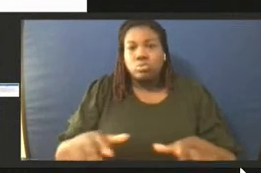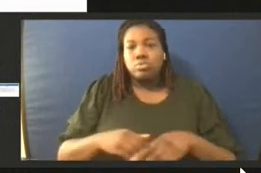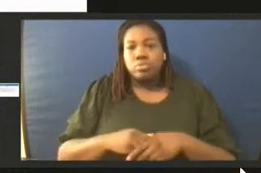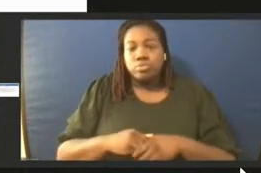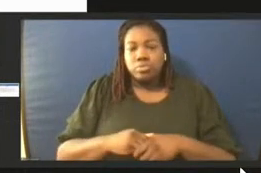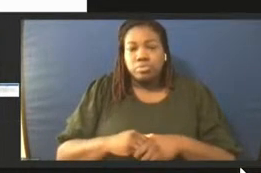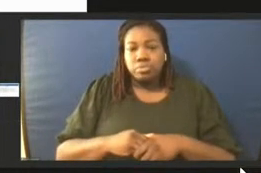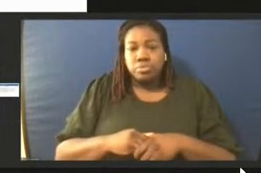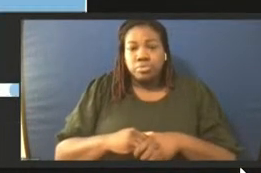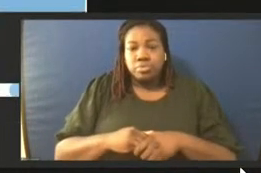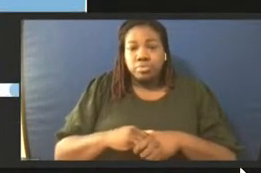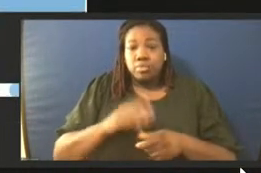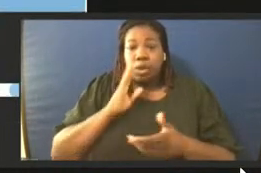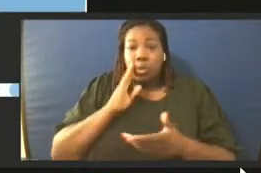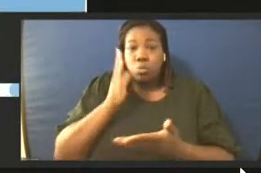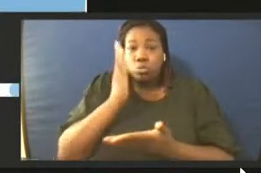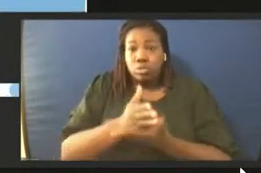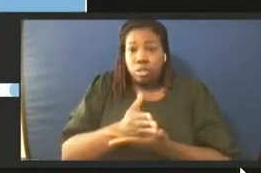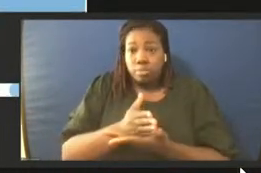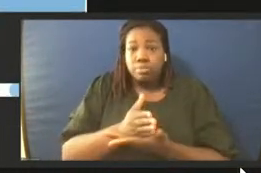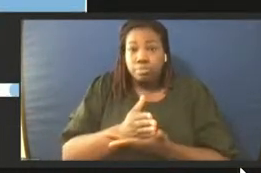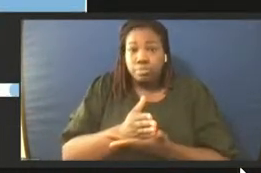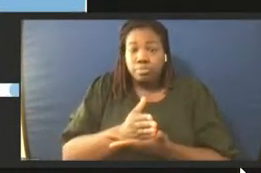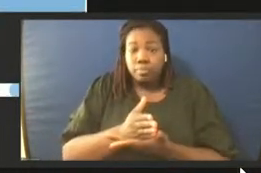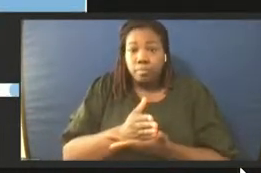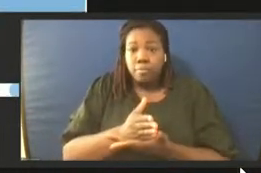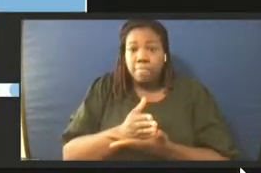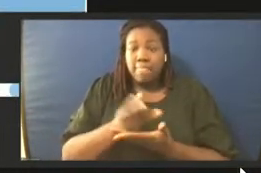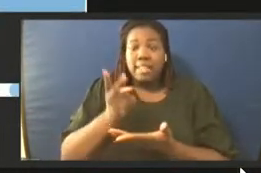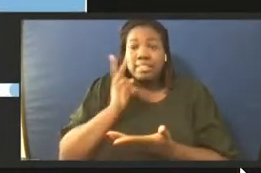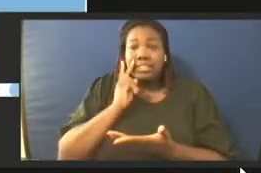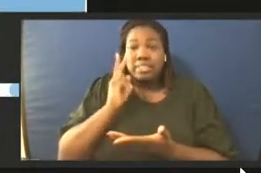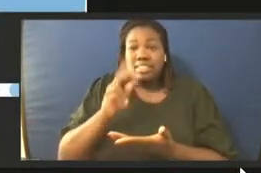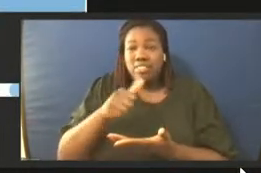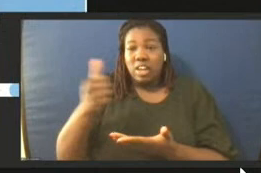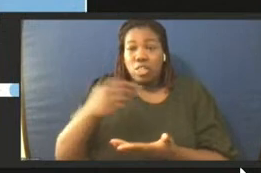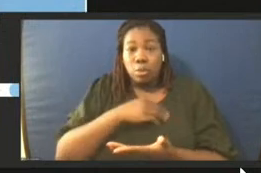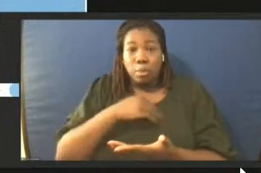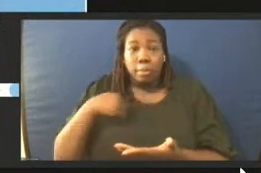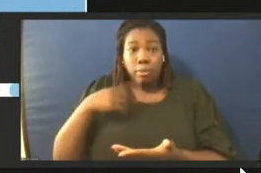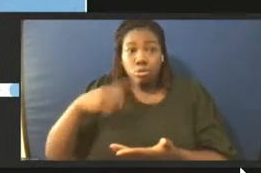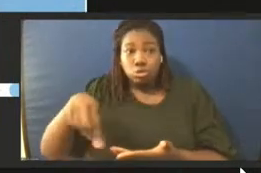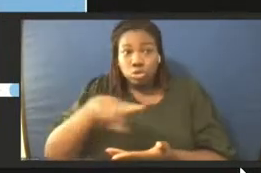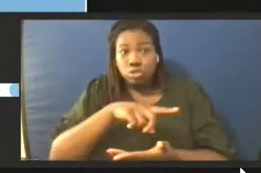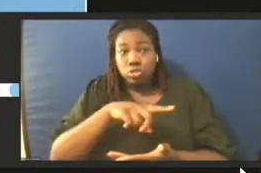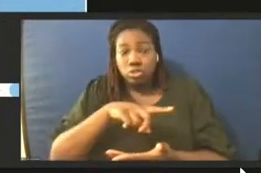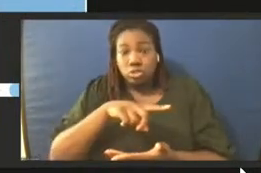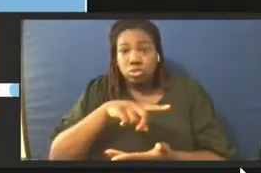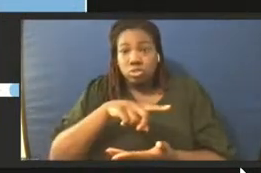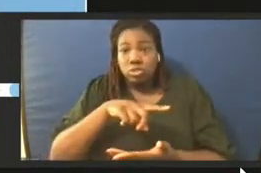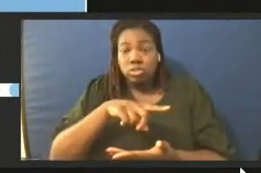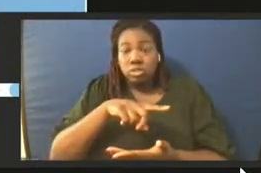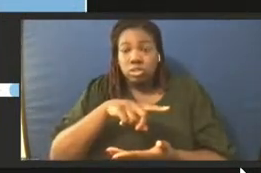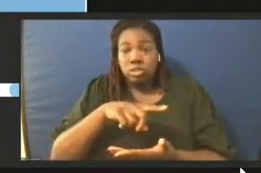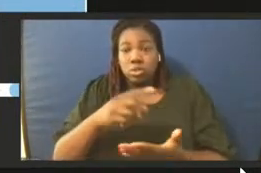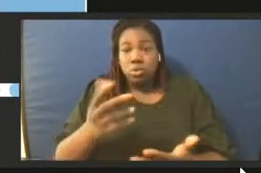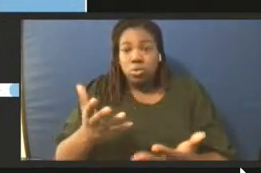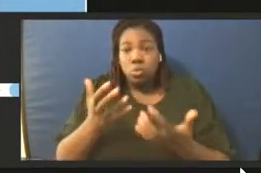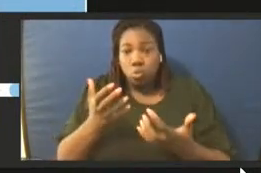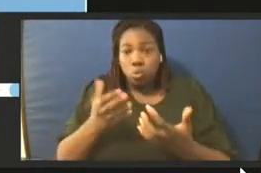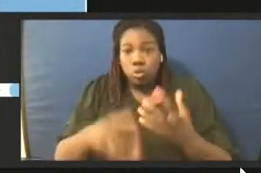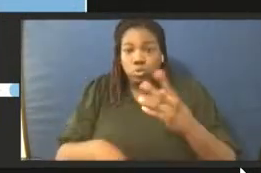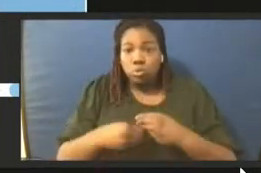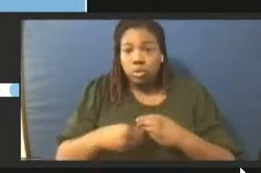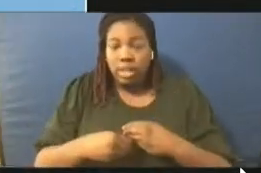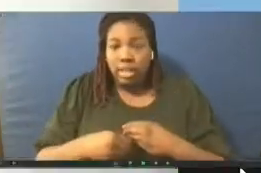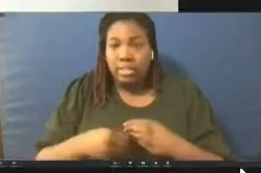So I'll stop there and see if other members of the committee want to add anything I